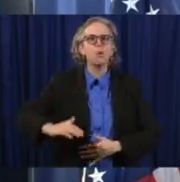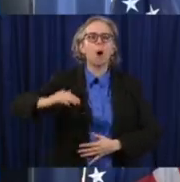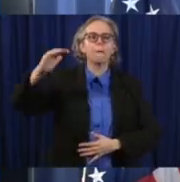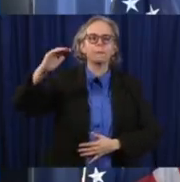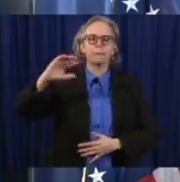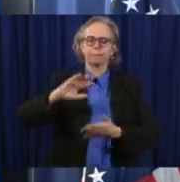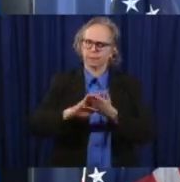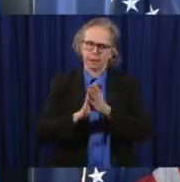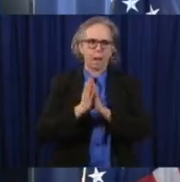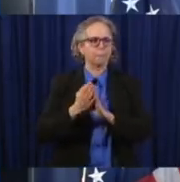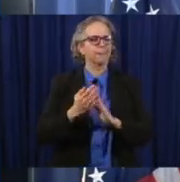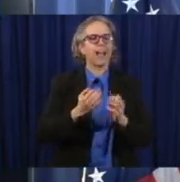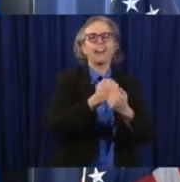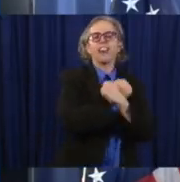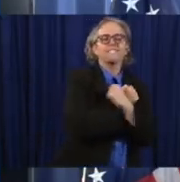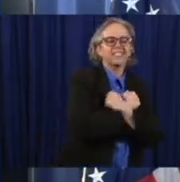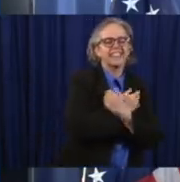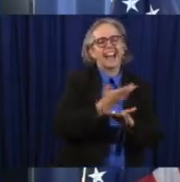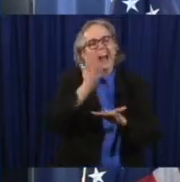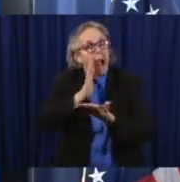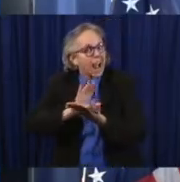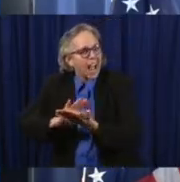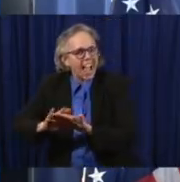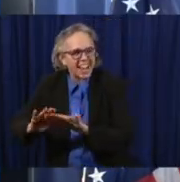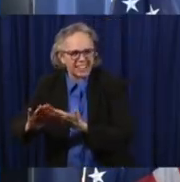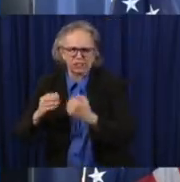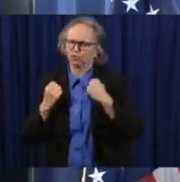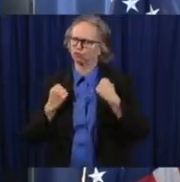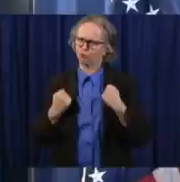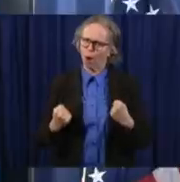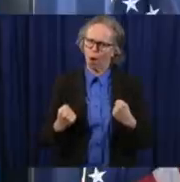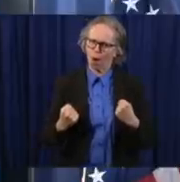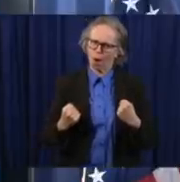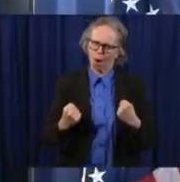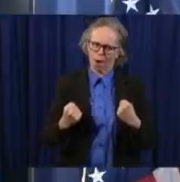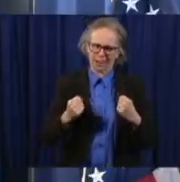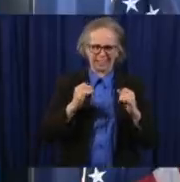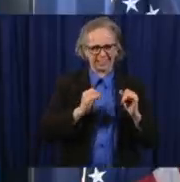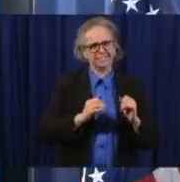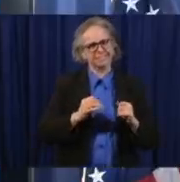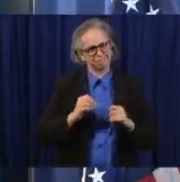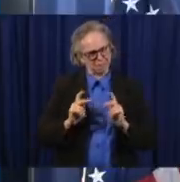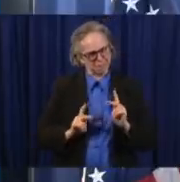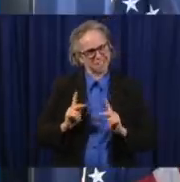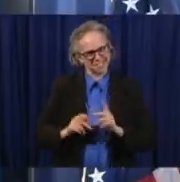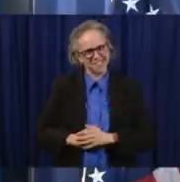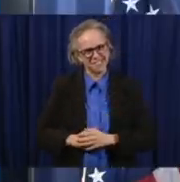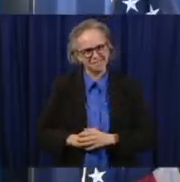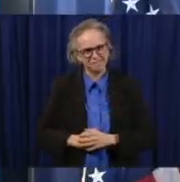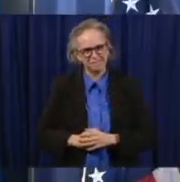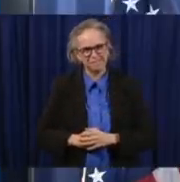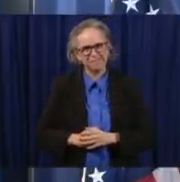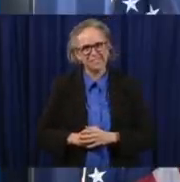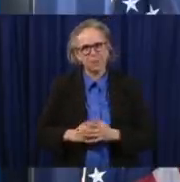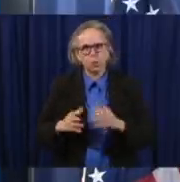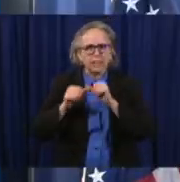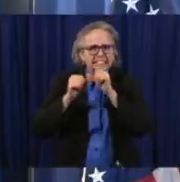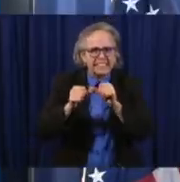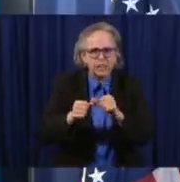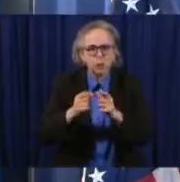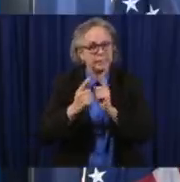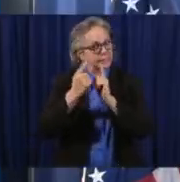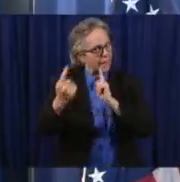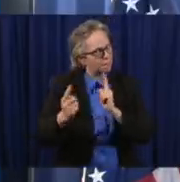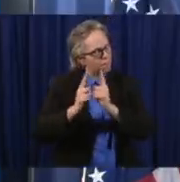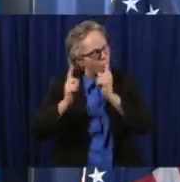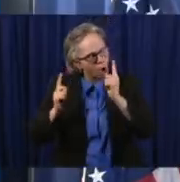kind, strong, and hopeful. We'll continue to stay apart, in distance,